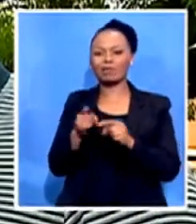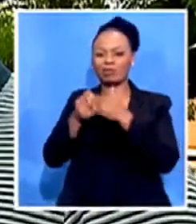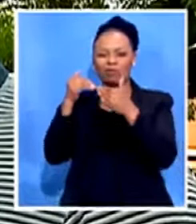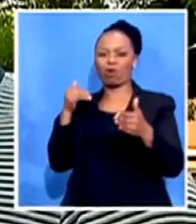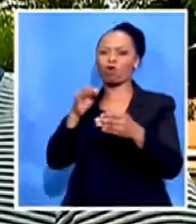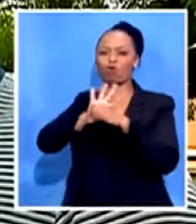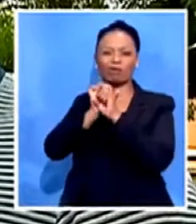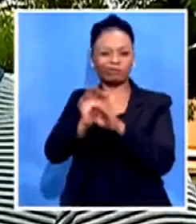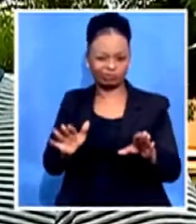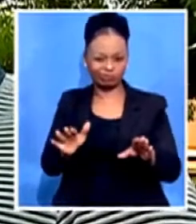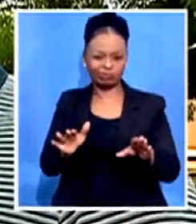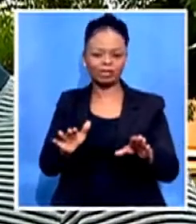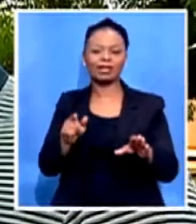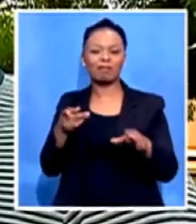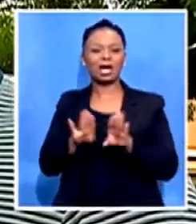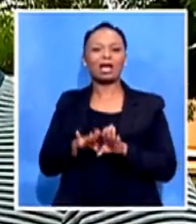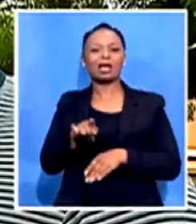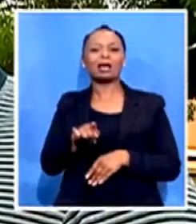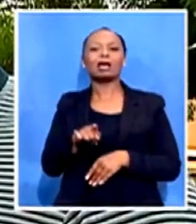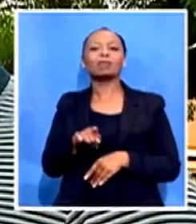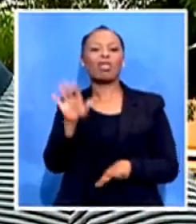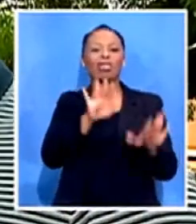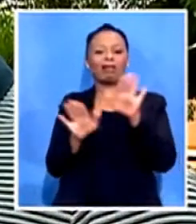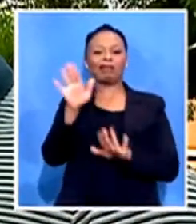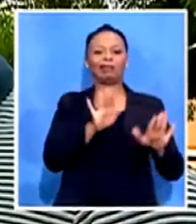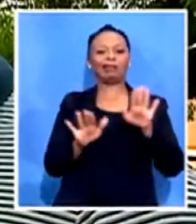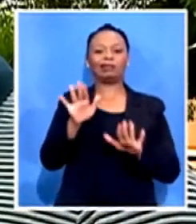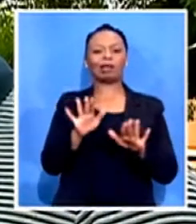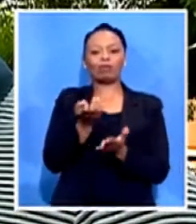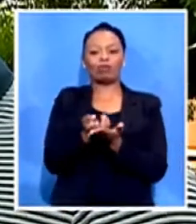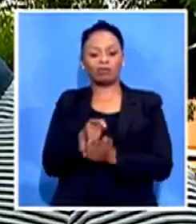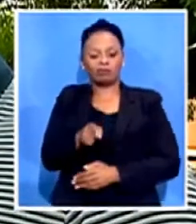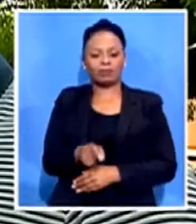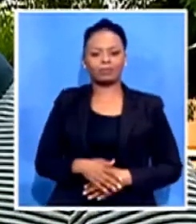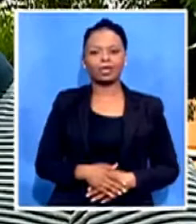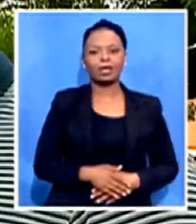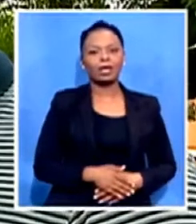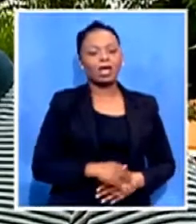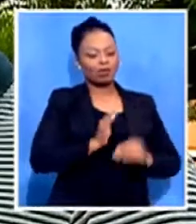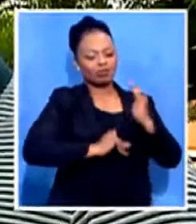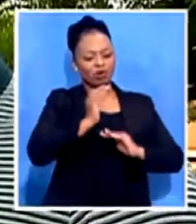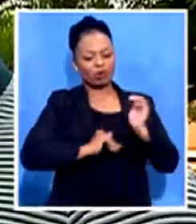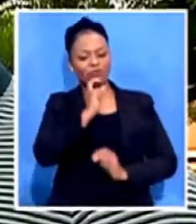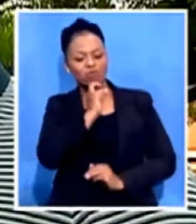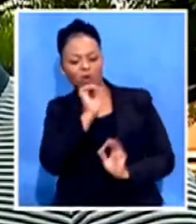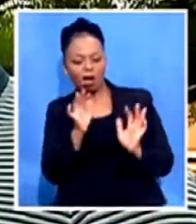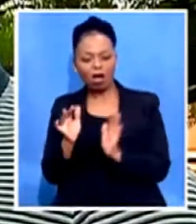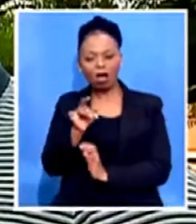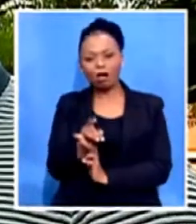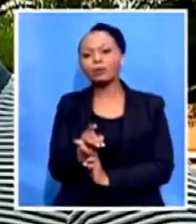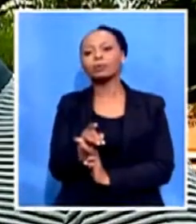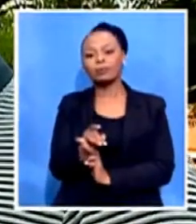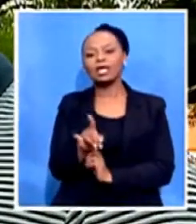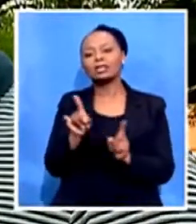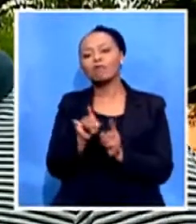are using infrastructure as a flywheel and to fund it is to crowd in the private